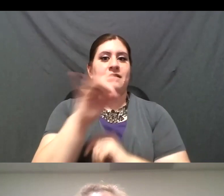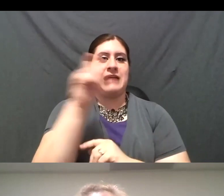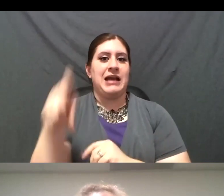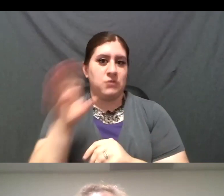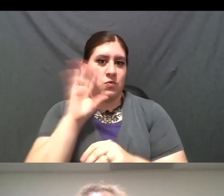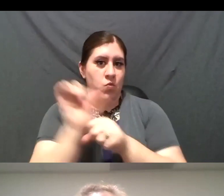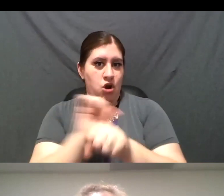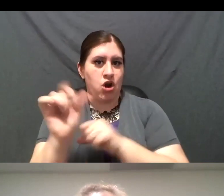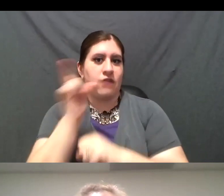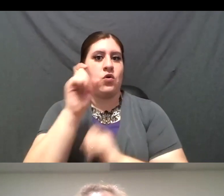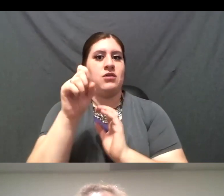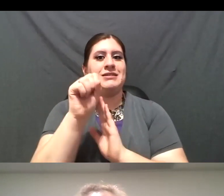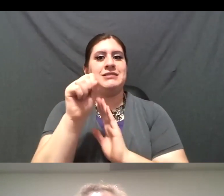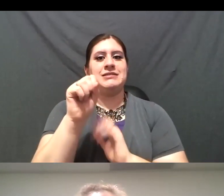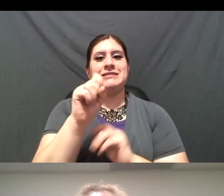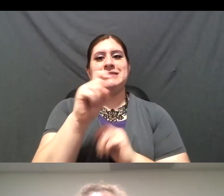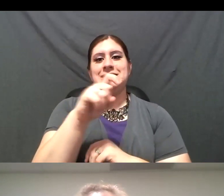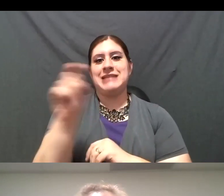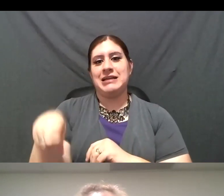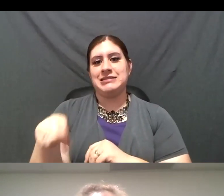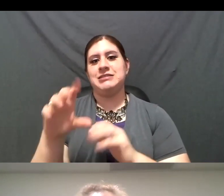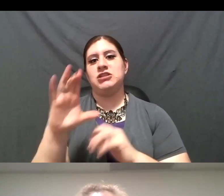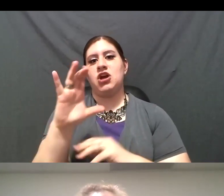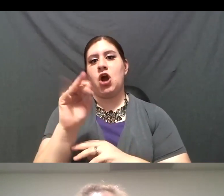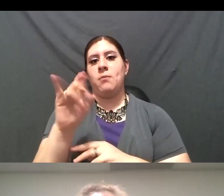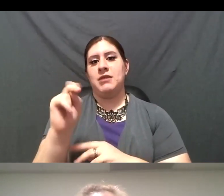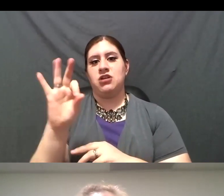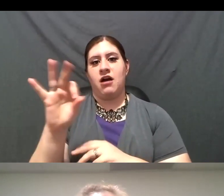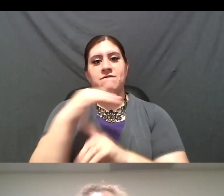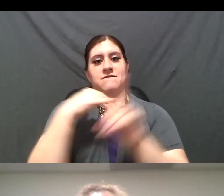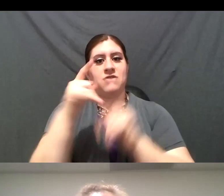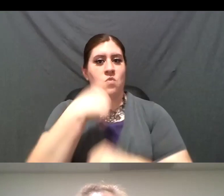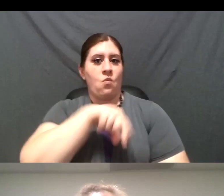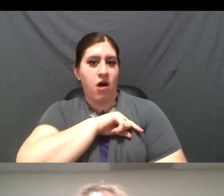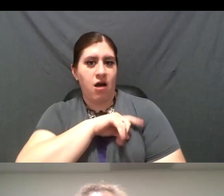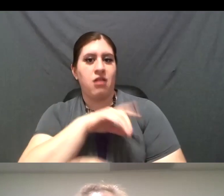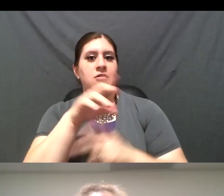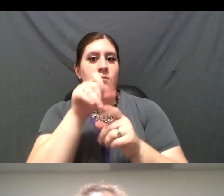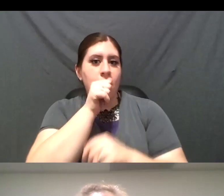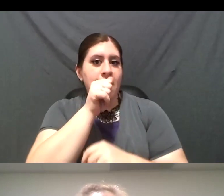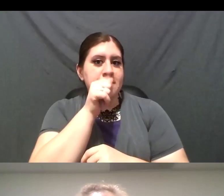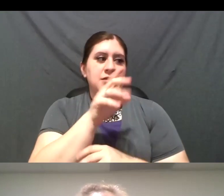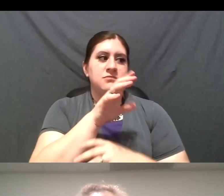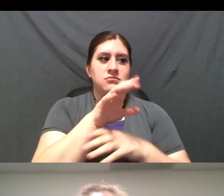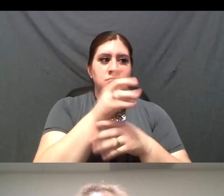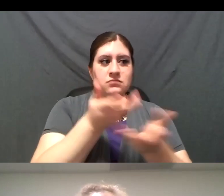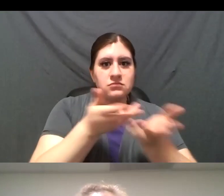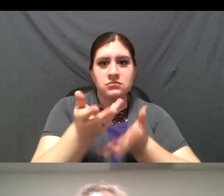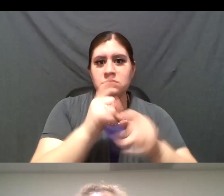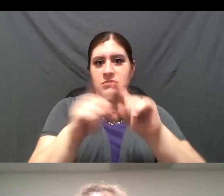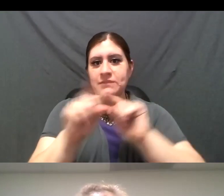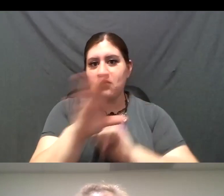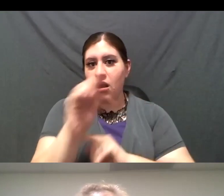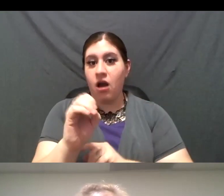example, for the Texas Commission on Environmental Quality, working for private environmental consulting firms. When